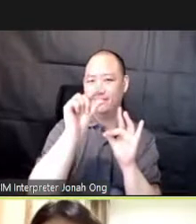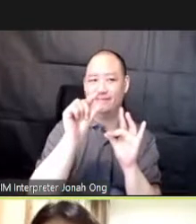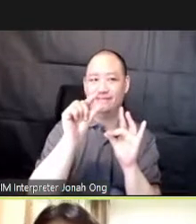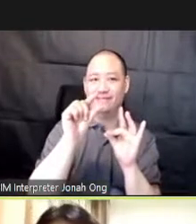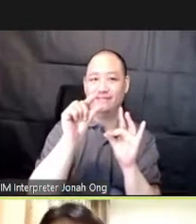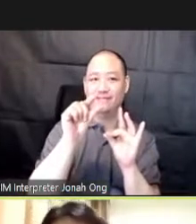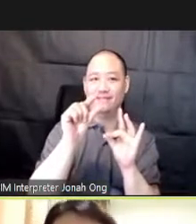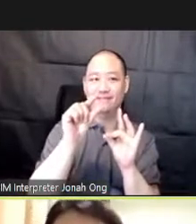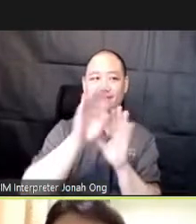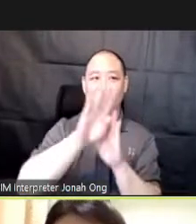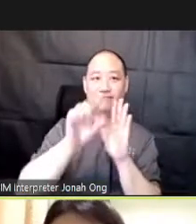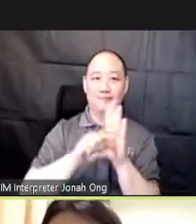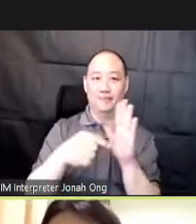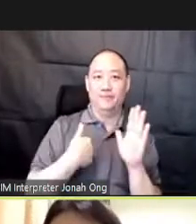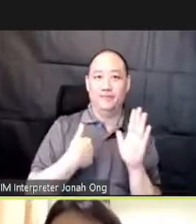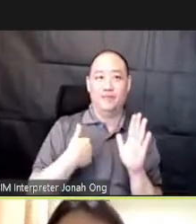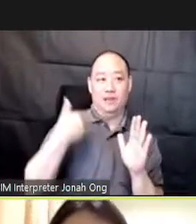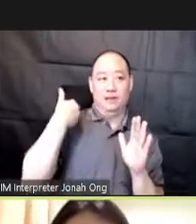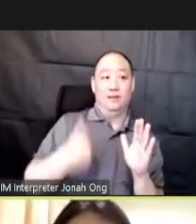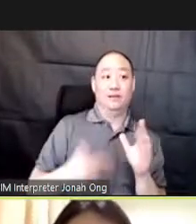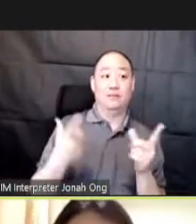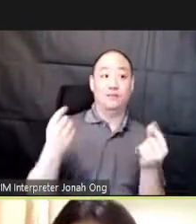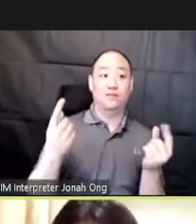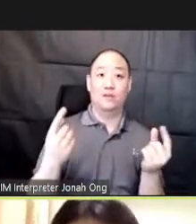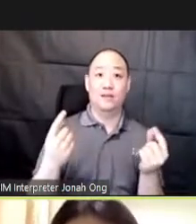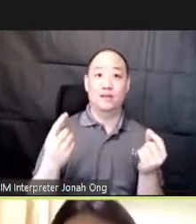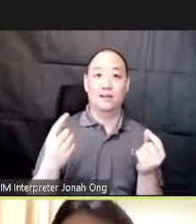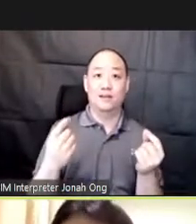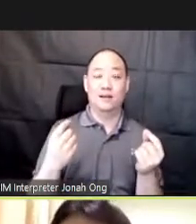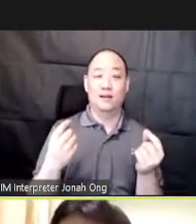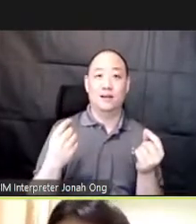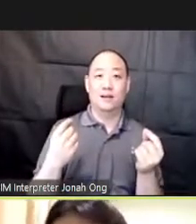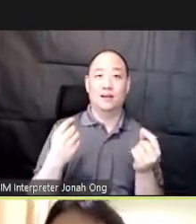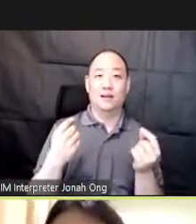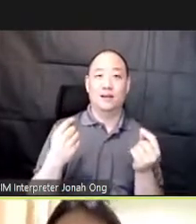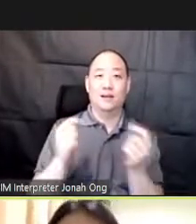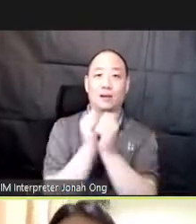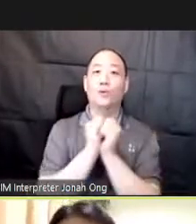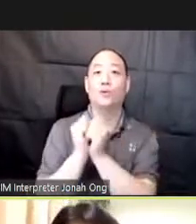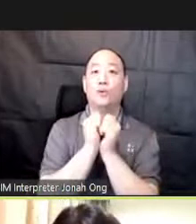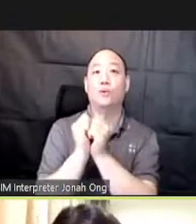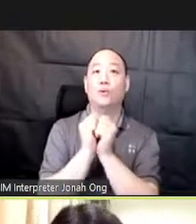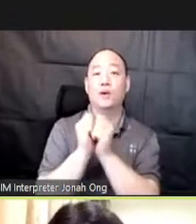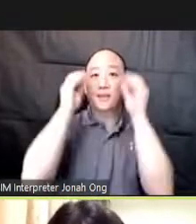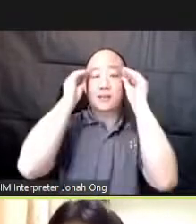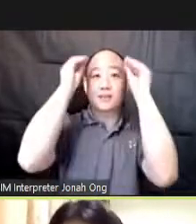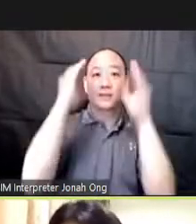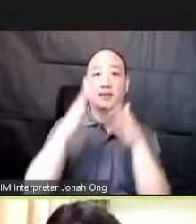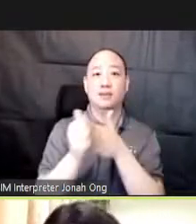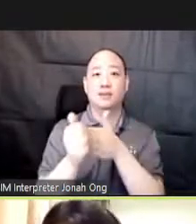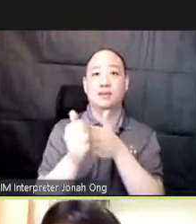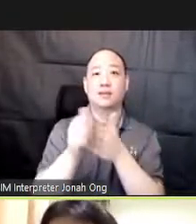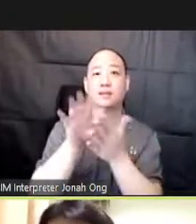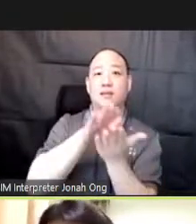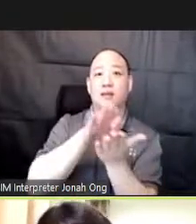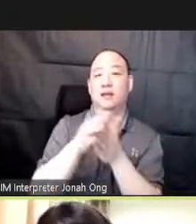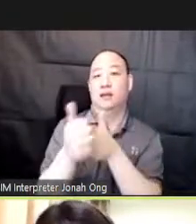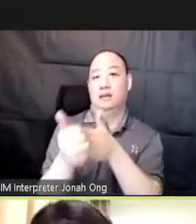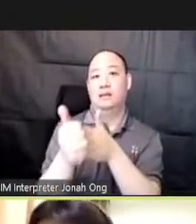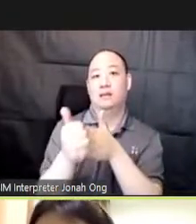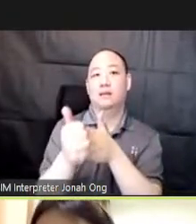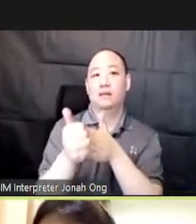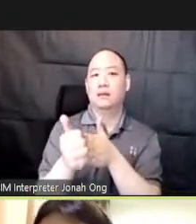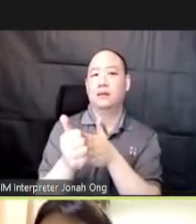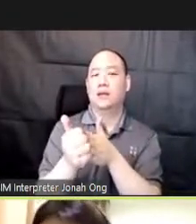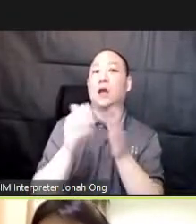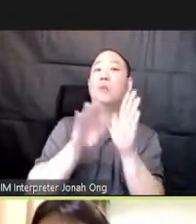more than 12 years. And what I do now is I work with school leaders and teacher leaders to help improve their skills and how they